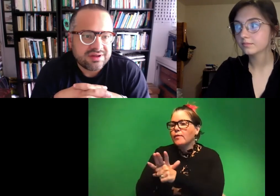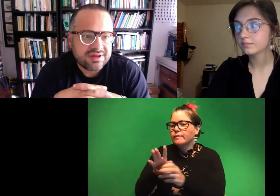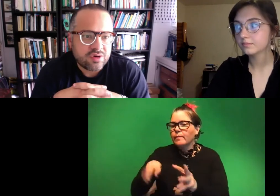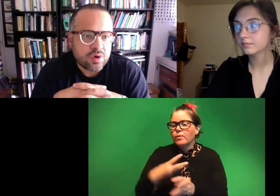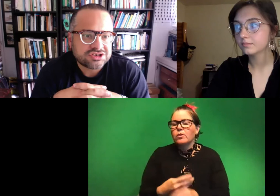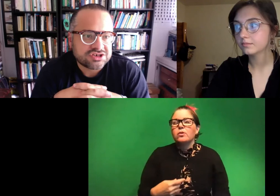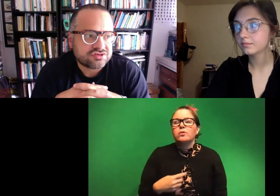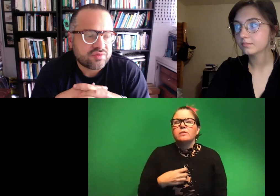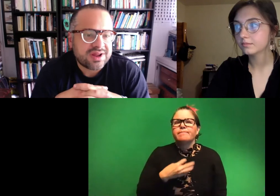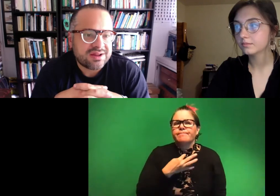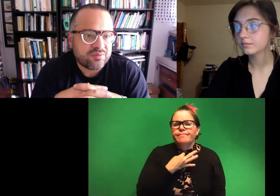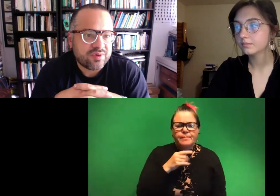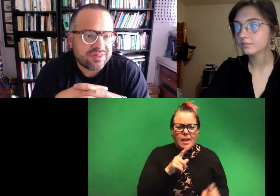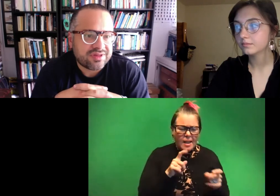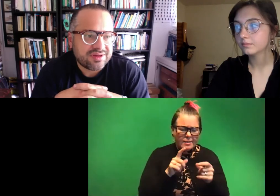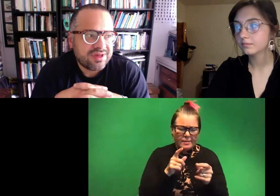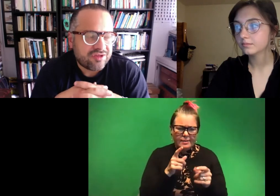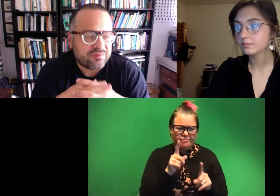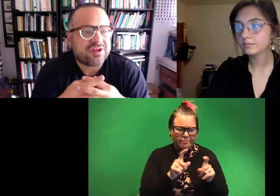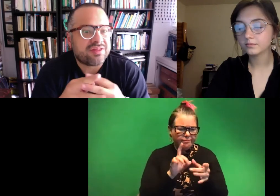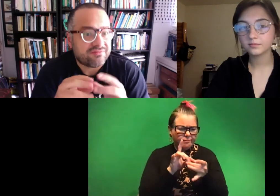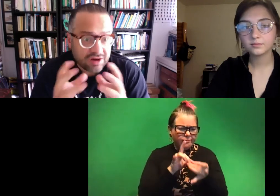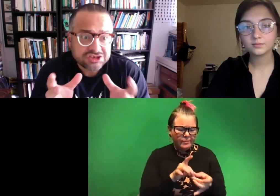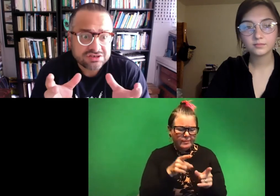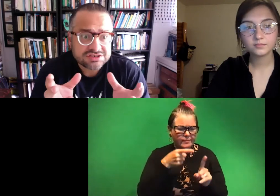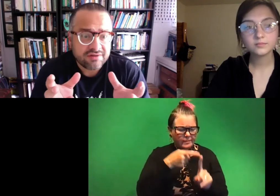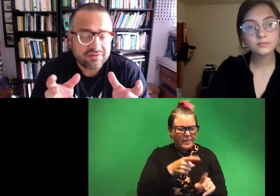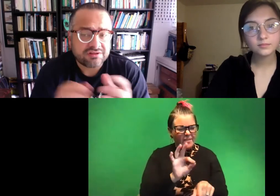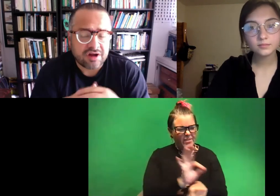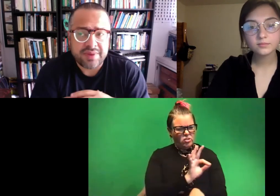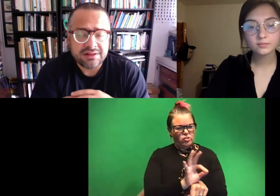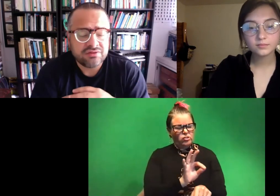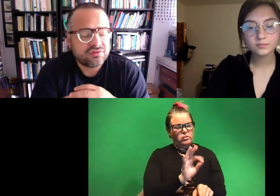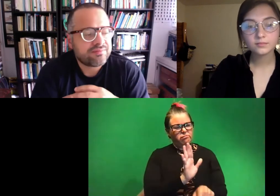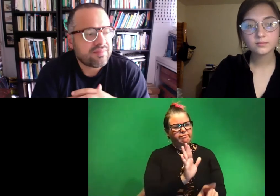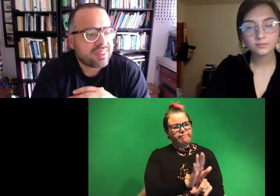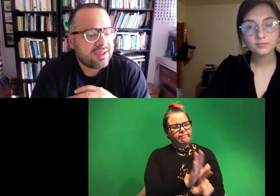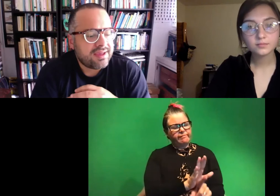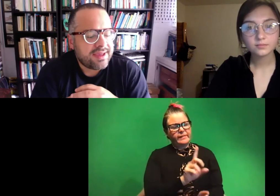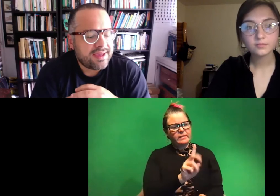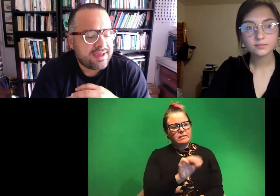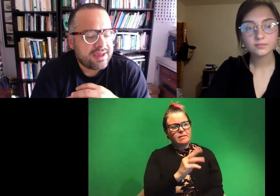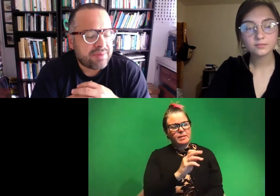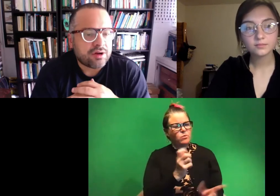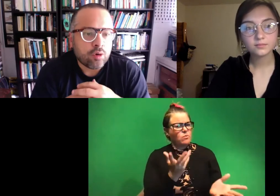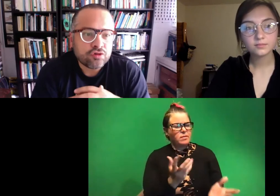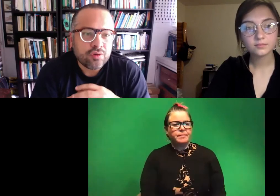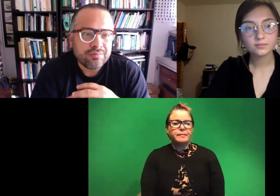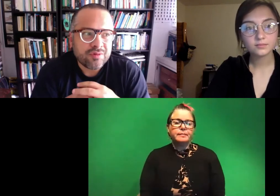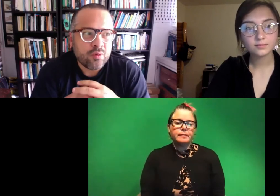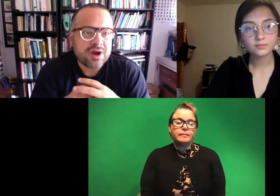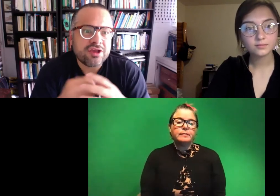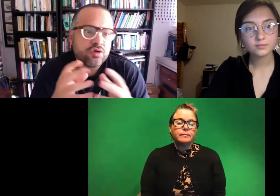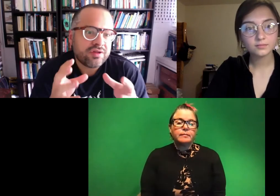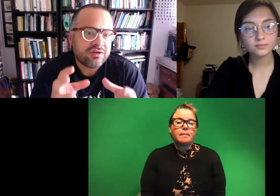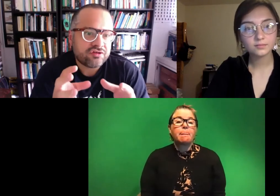asking questions related with especially the functions of the dung beetles. But also